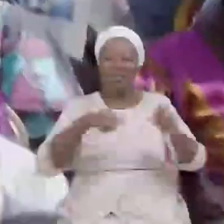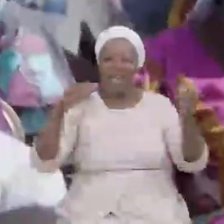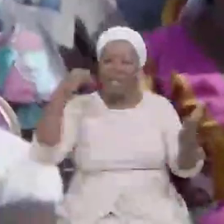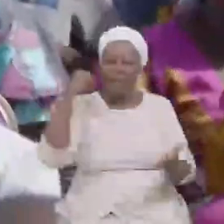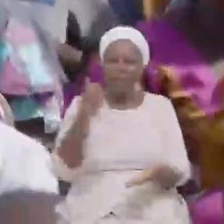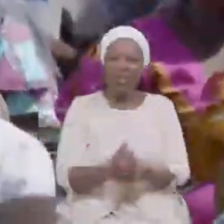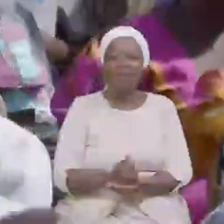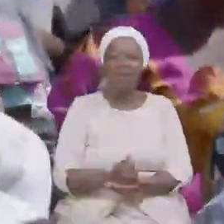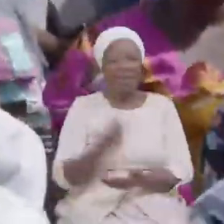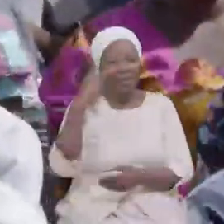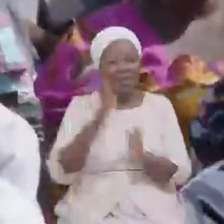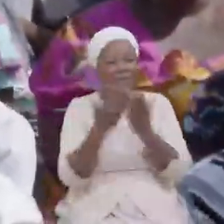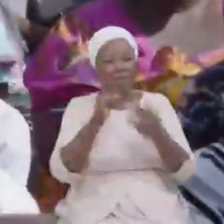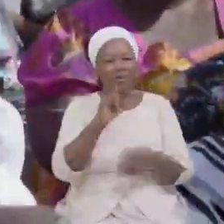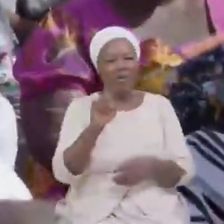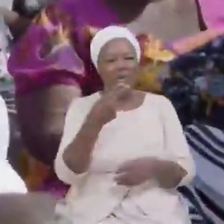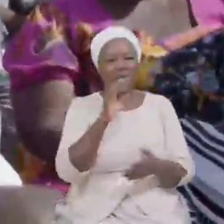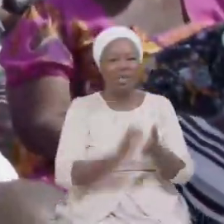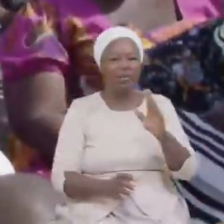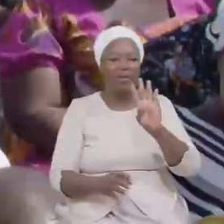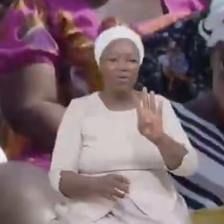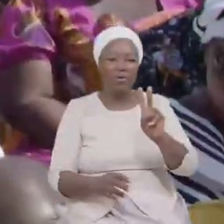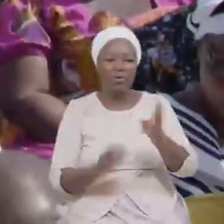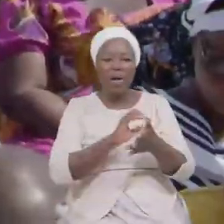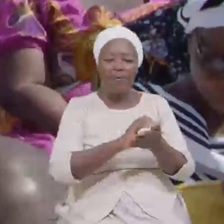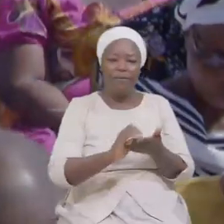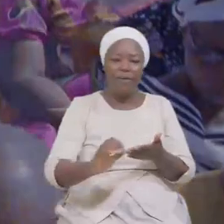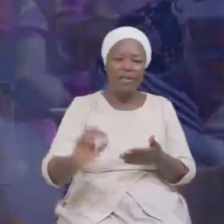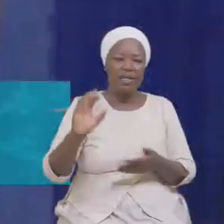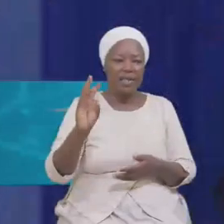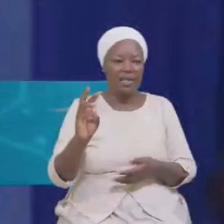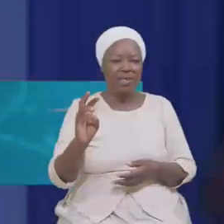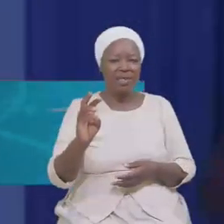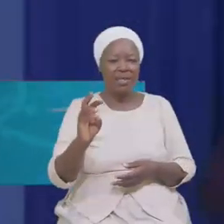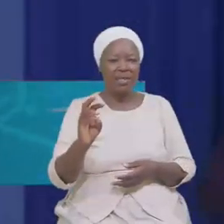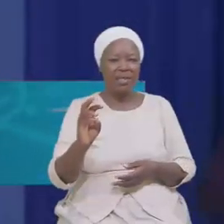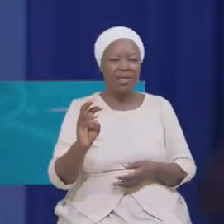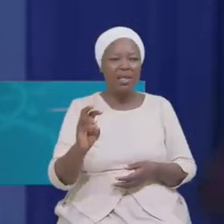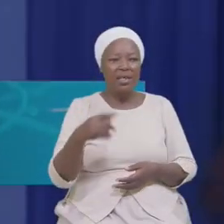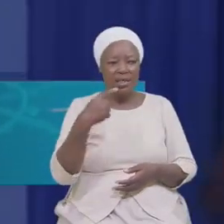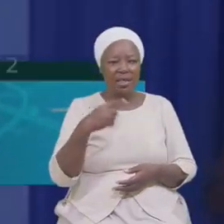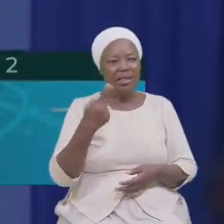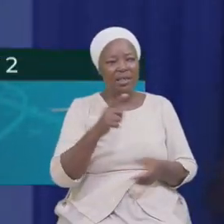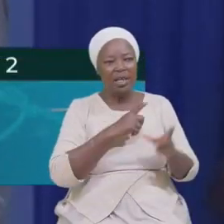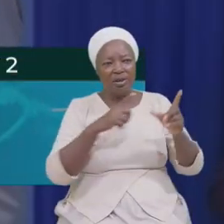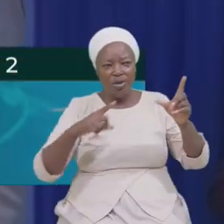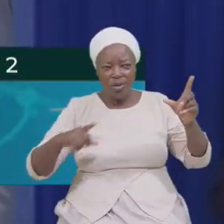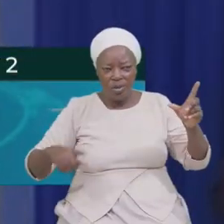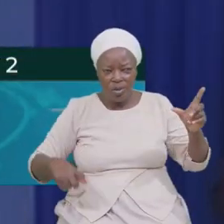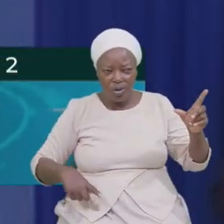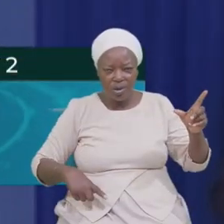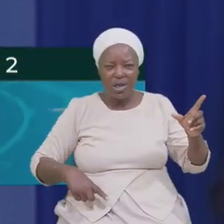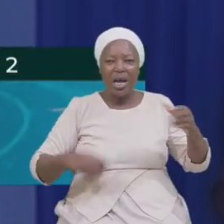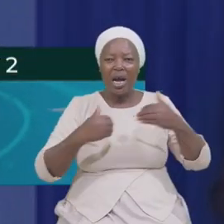at Isaiah chapter 42, and I'm reading from verse 6. It says, the Lord have